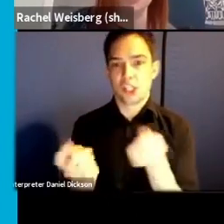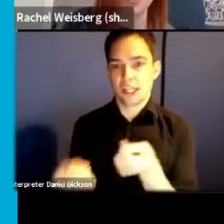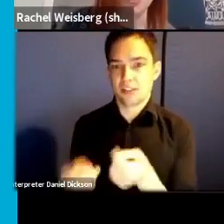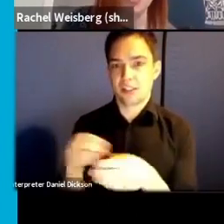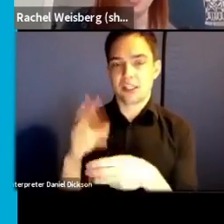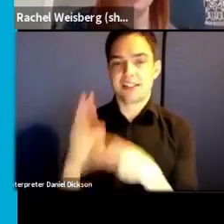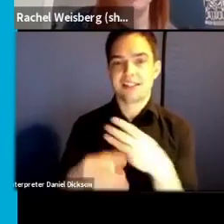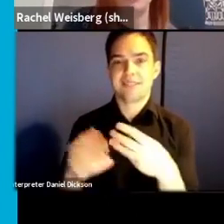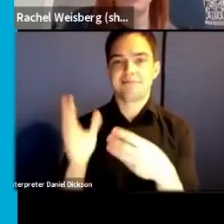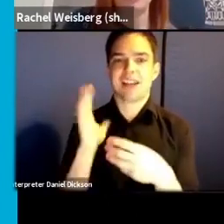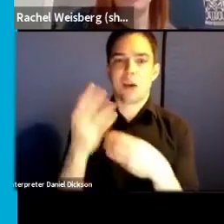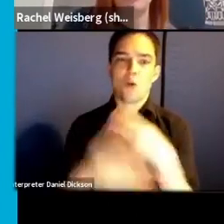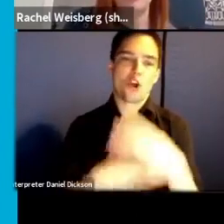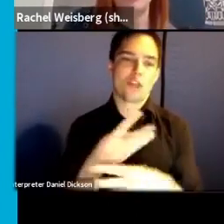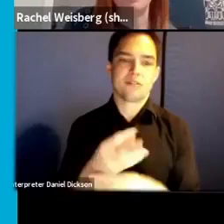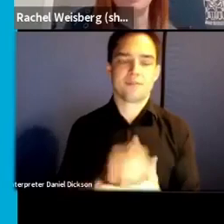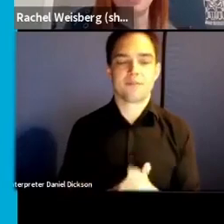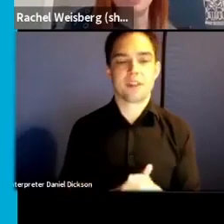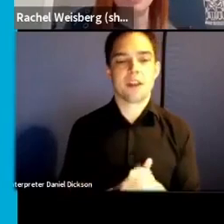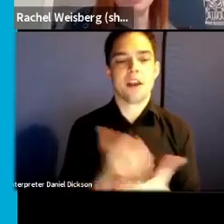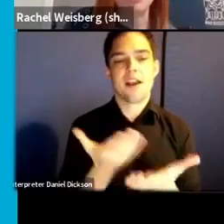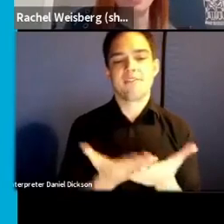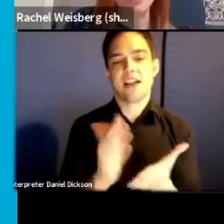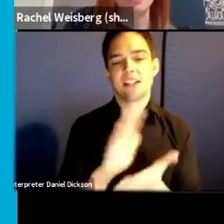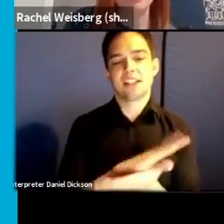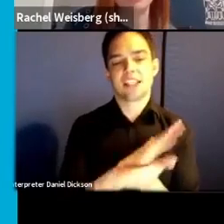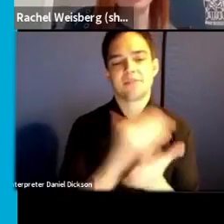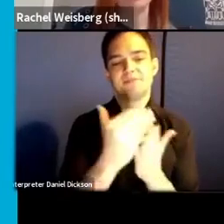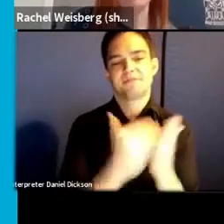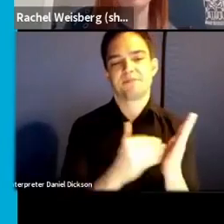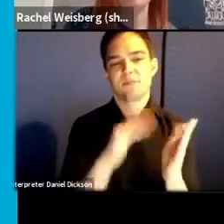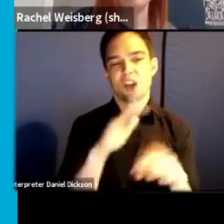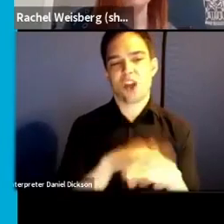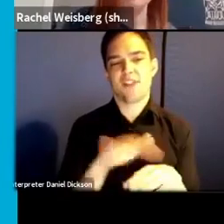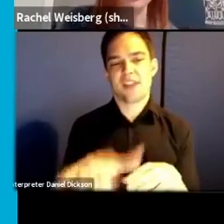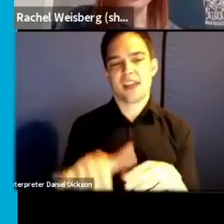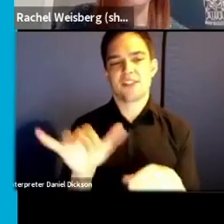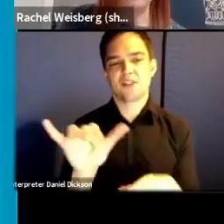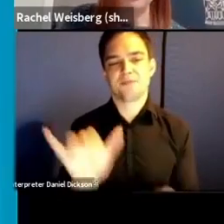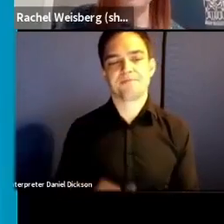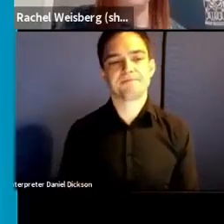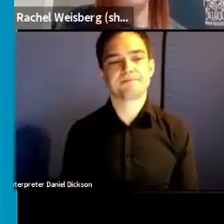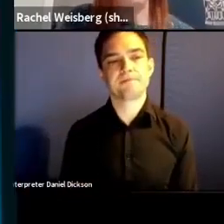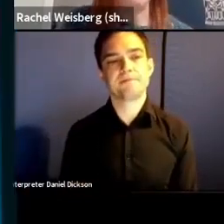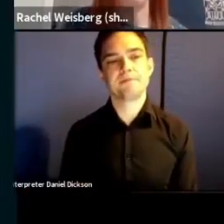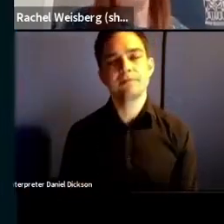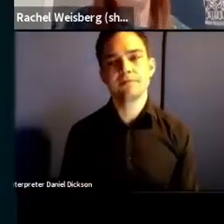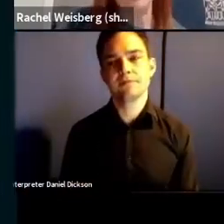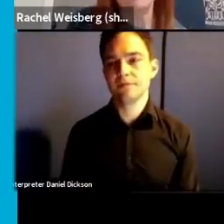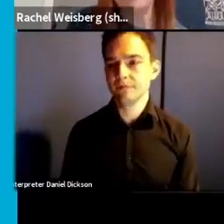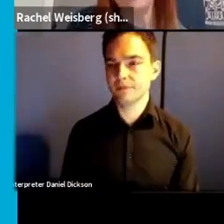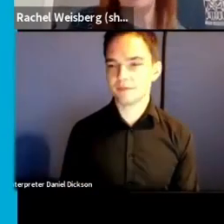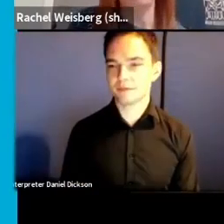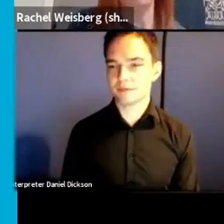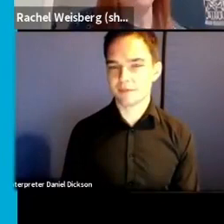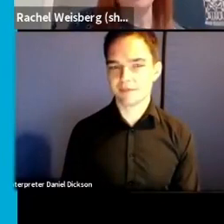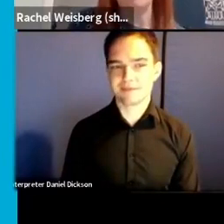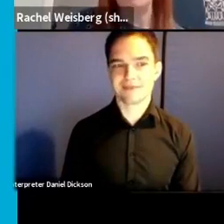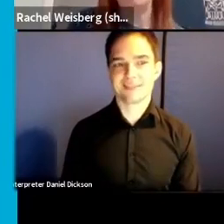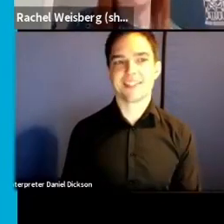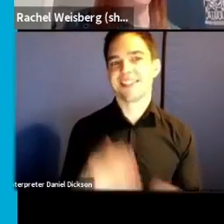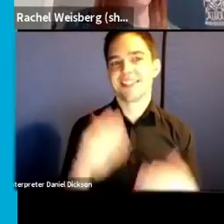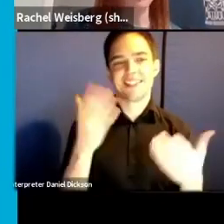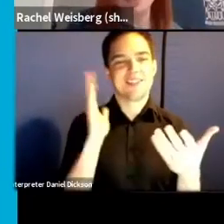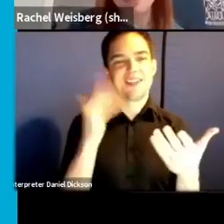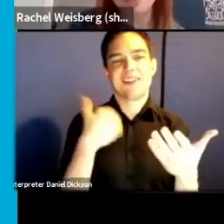our world. And we have a fact sheet about reassignment on this slide as well. Okay, well, even some, there are going to be some